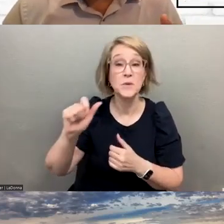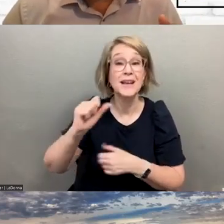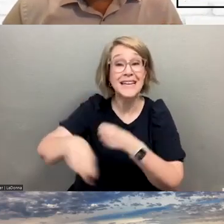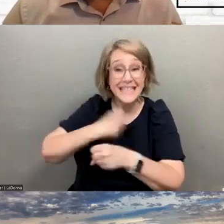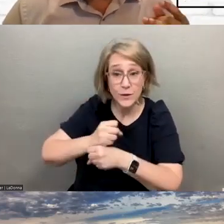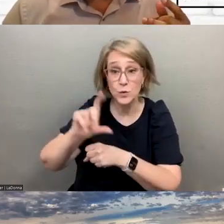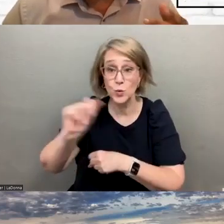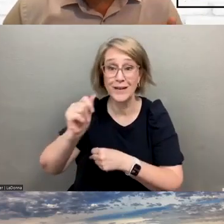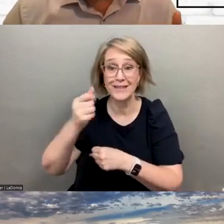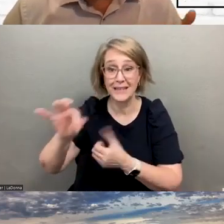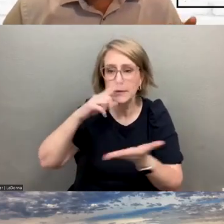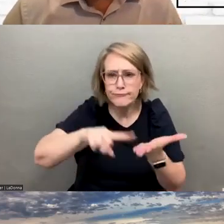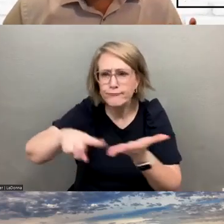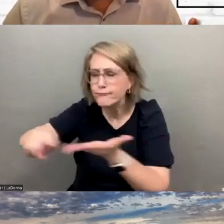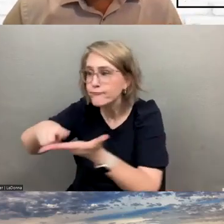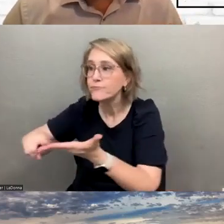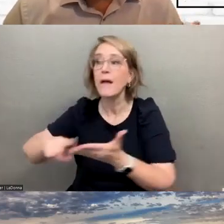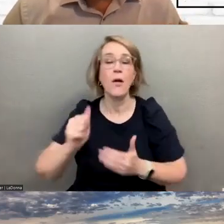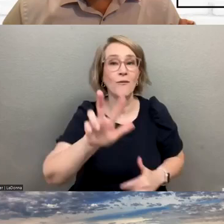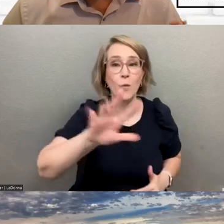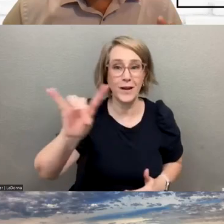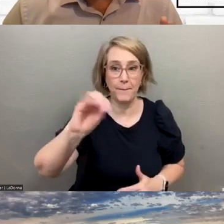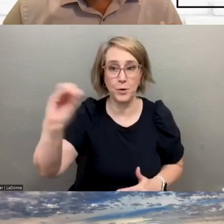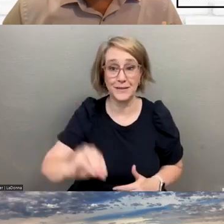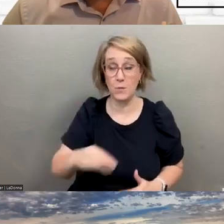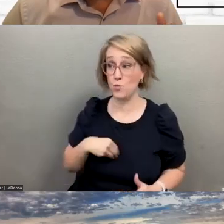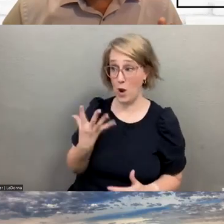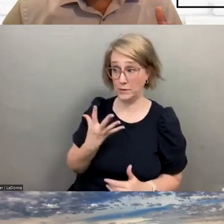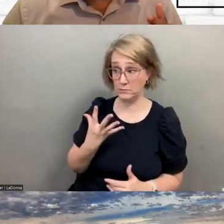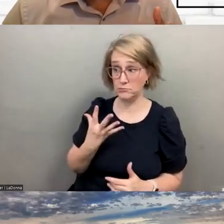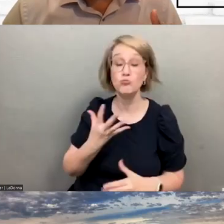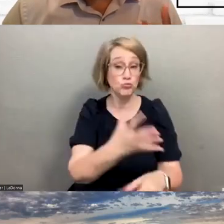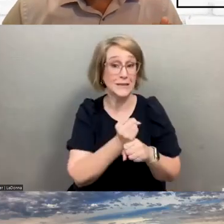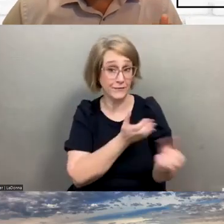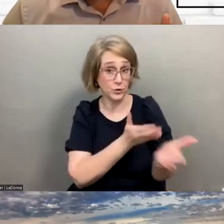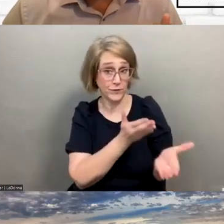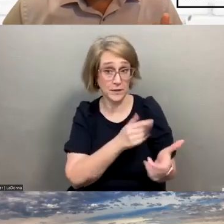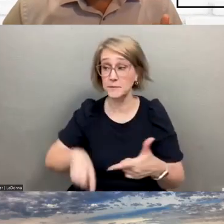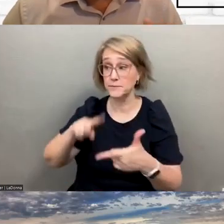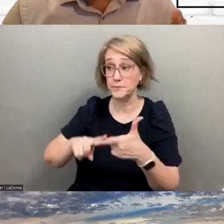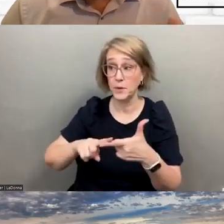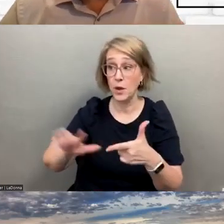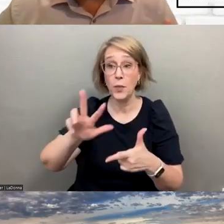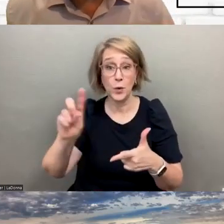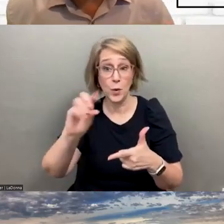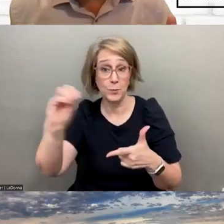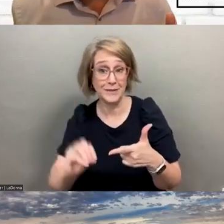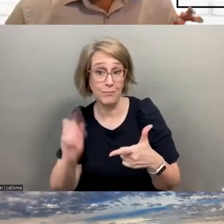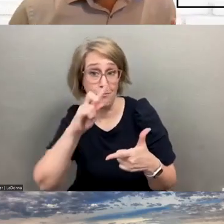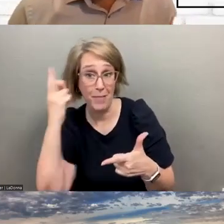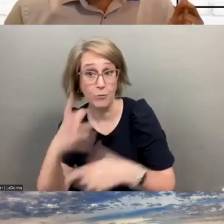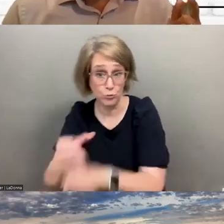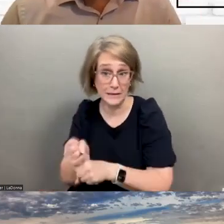Black adults, 22% of Asian adults, and 33% of Hispanic adults. So the question we have